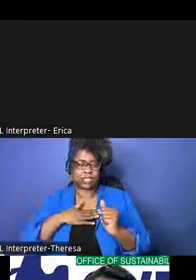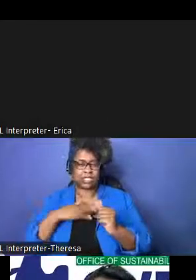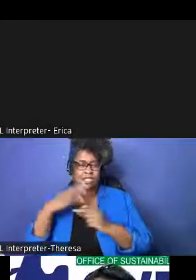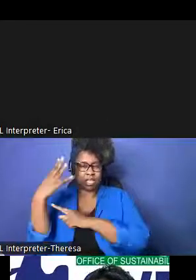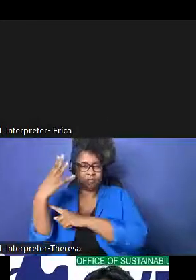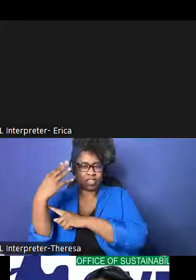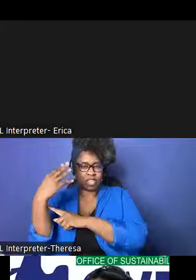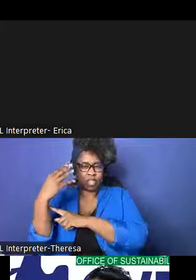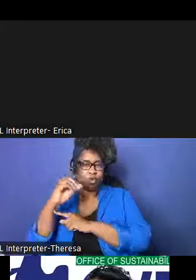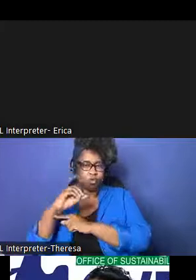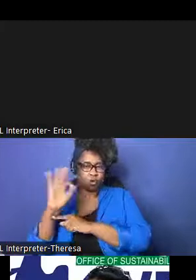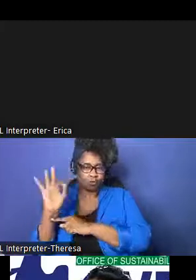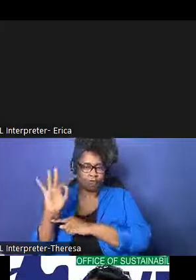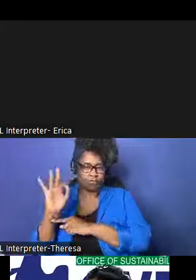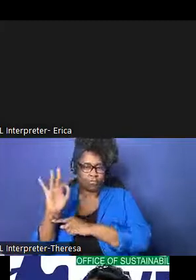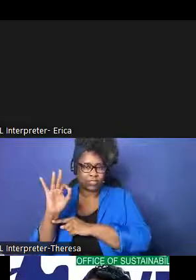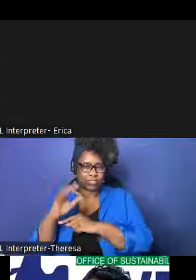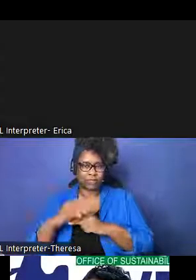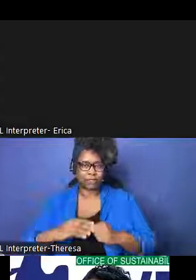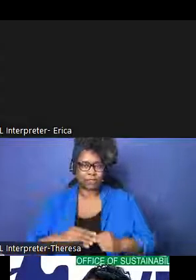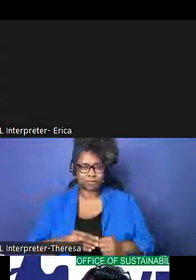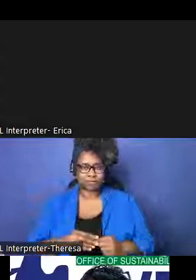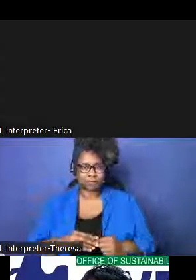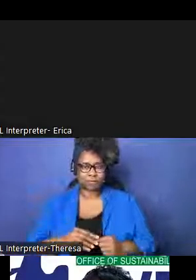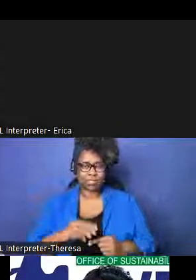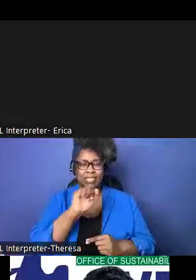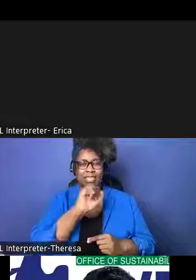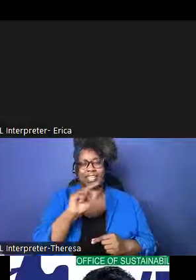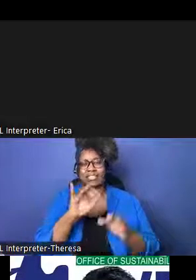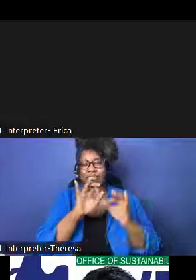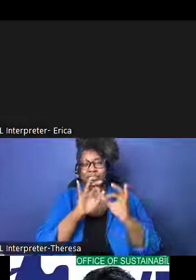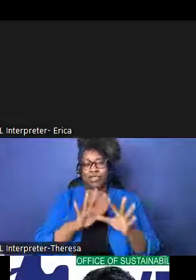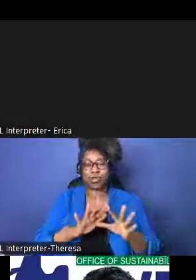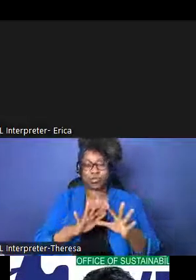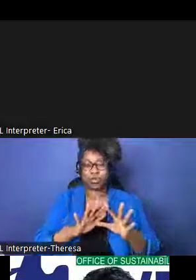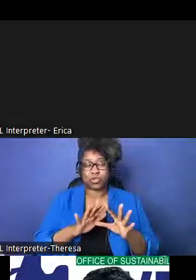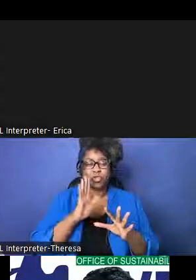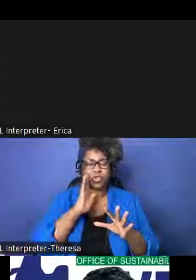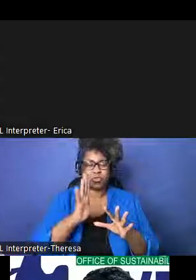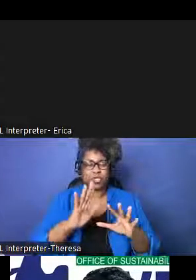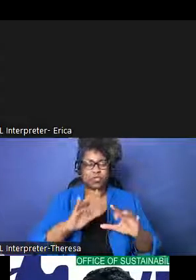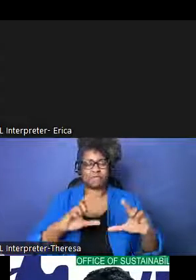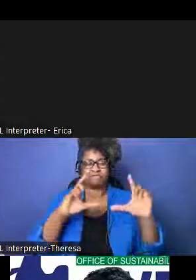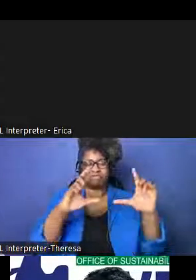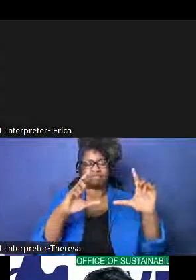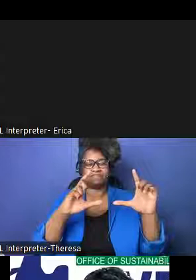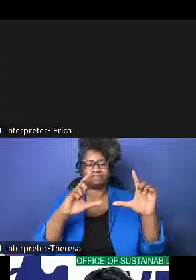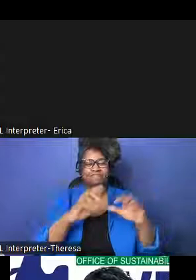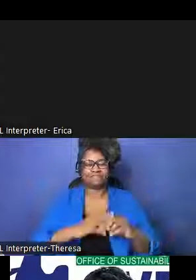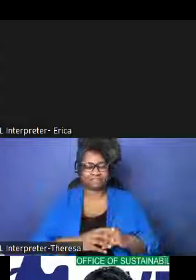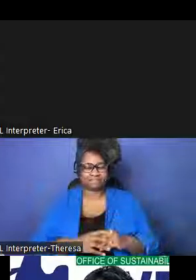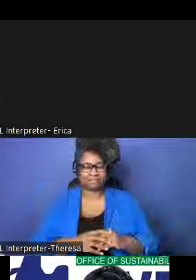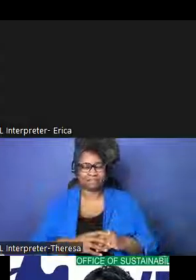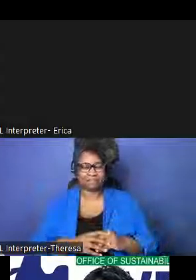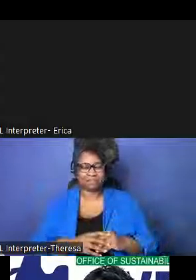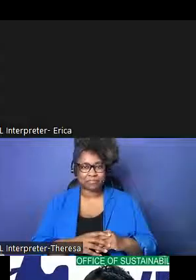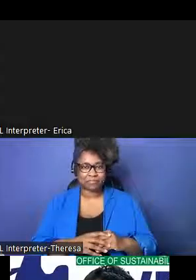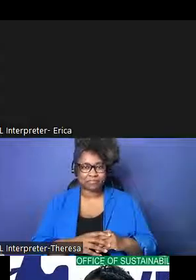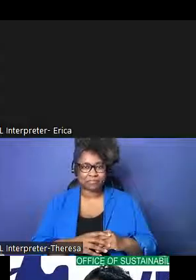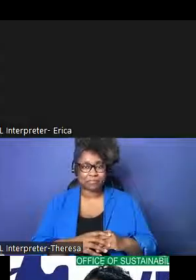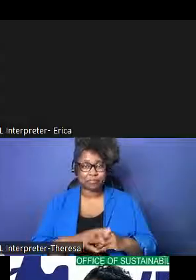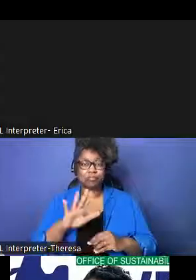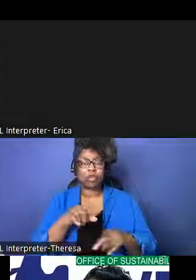so that our ASL and folks can access that easily. And there's also a